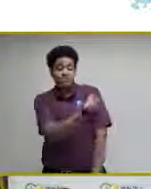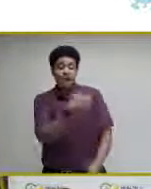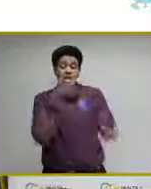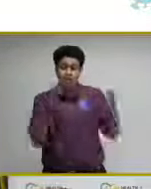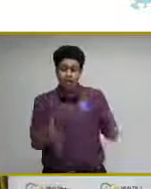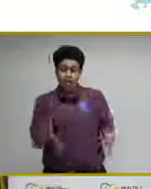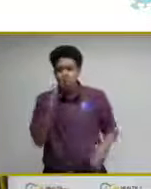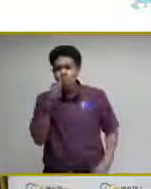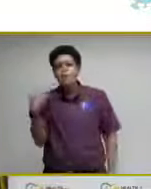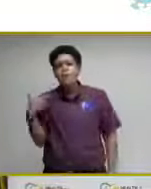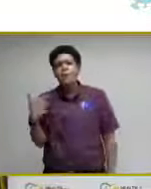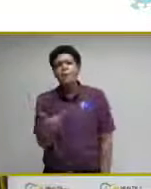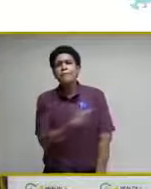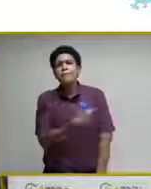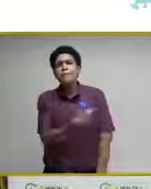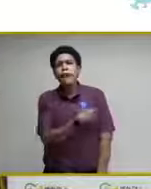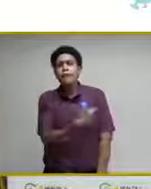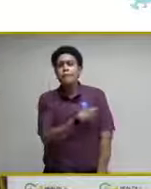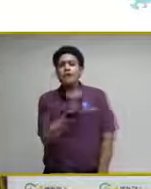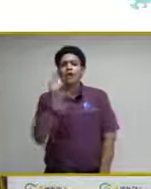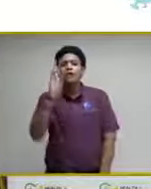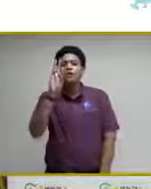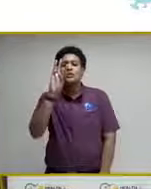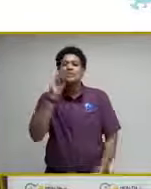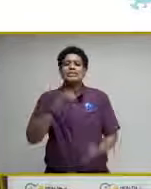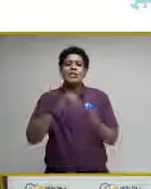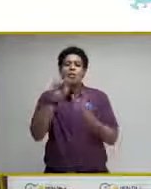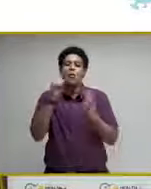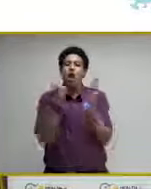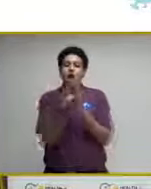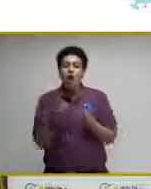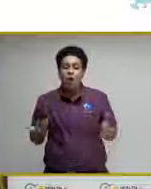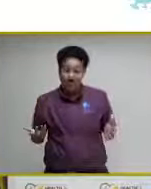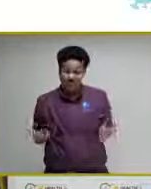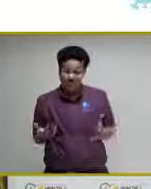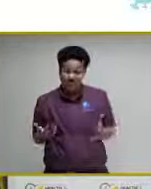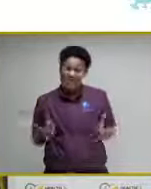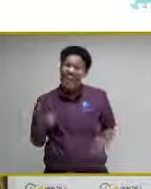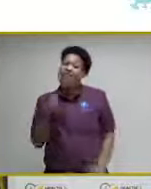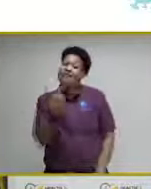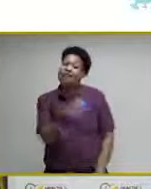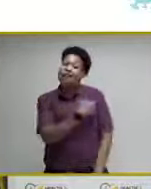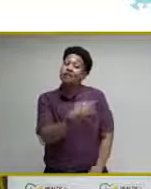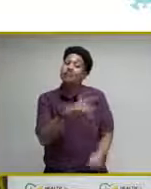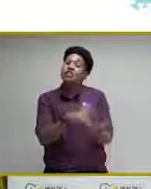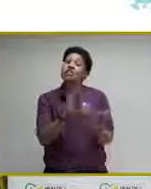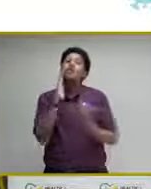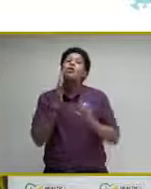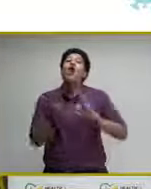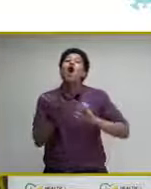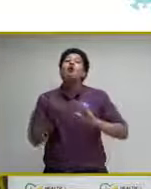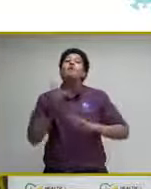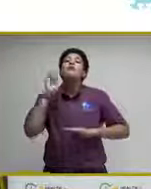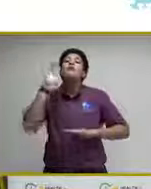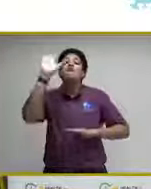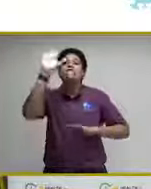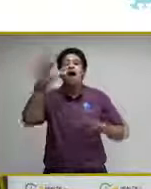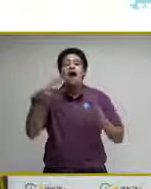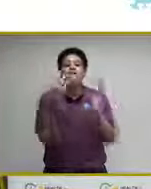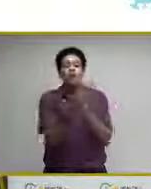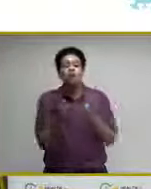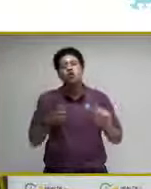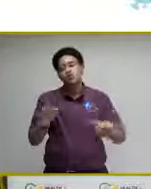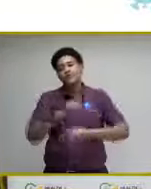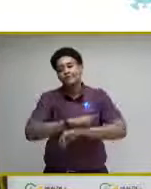do 6 vaccinations within an hour. And the vaccination centers will operate for 5 hours during the